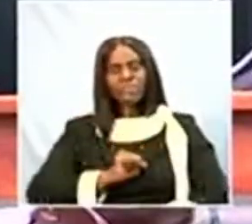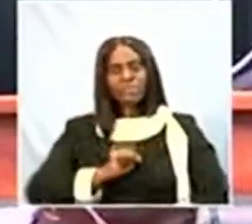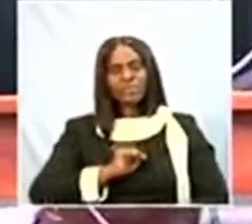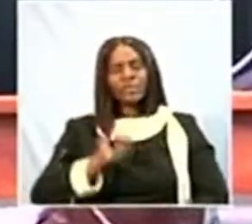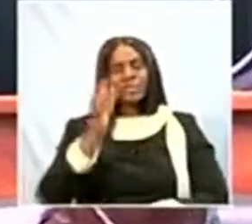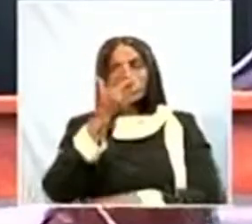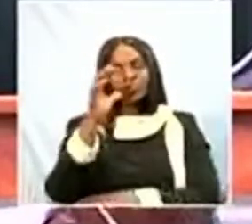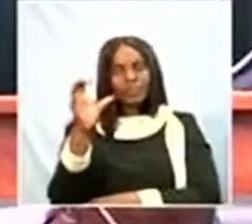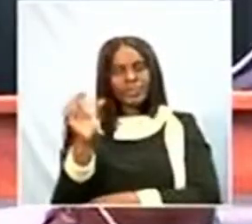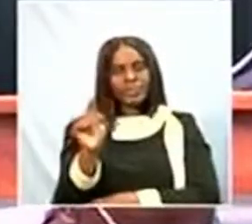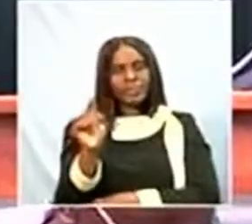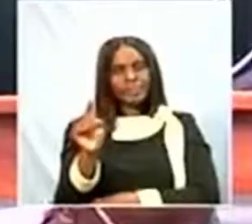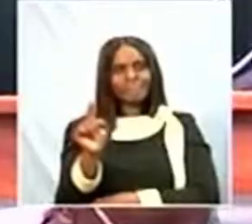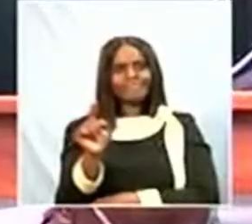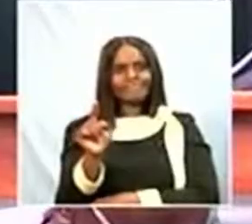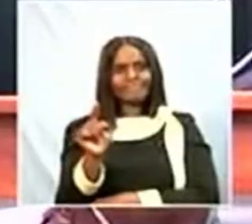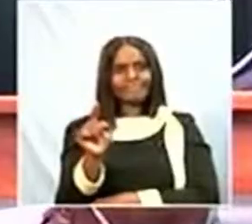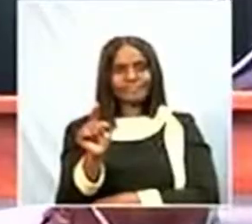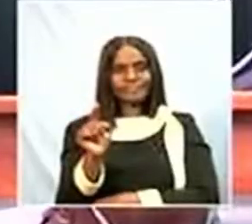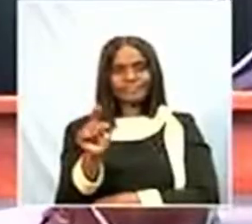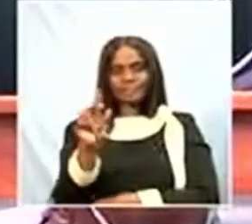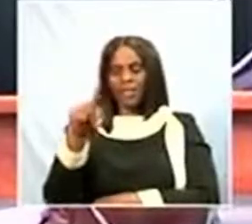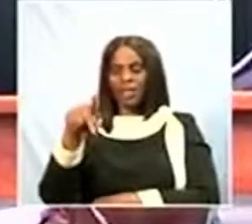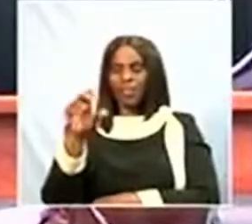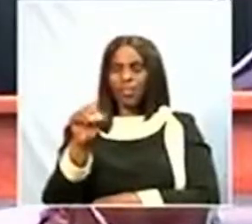Trees absorb pollutants